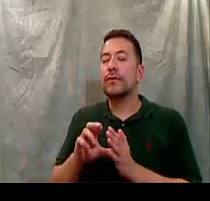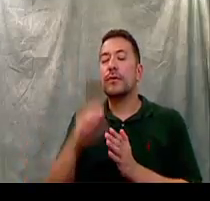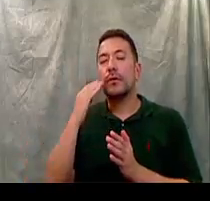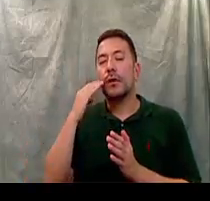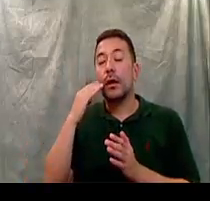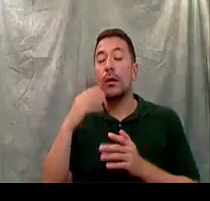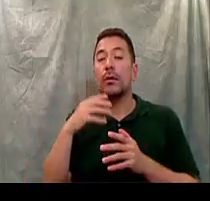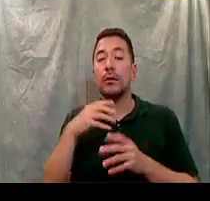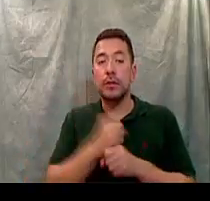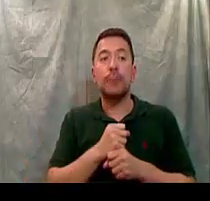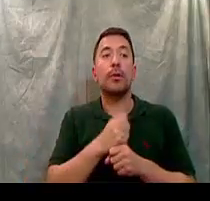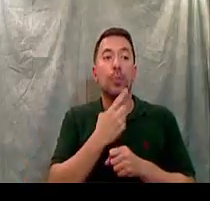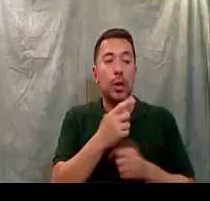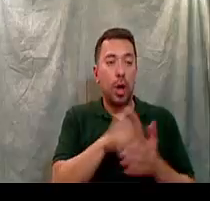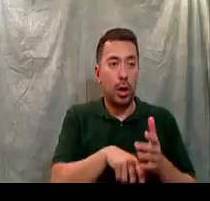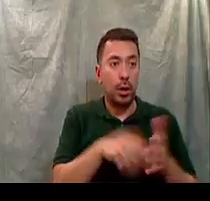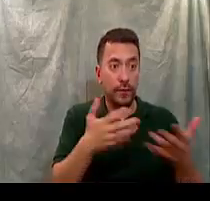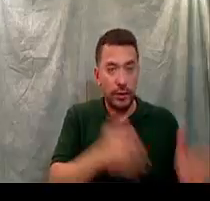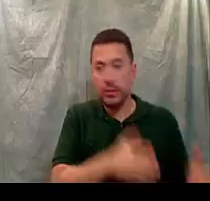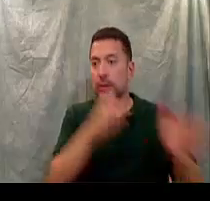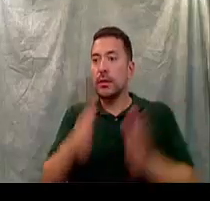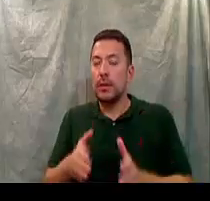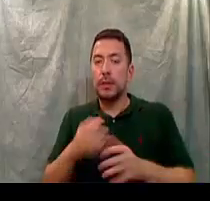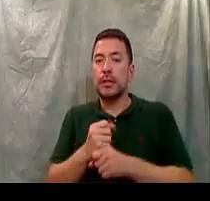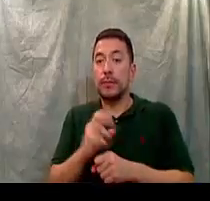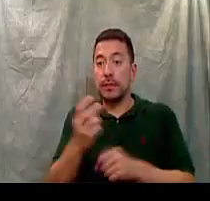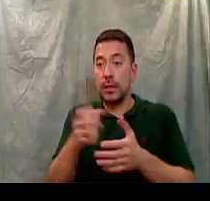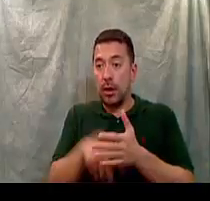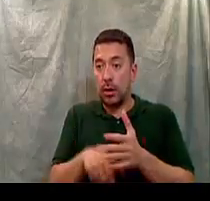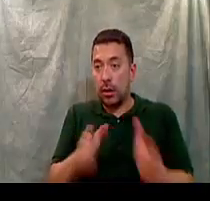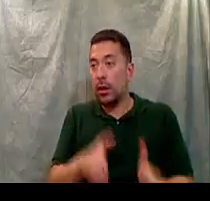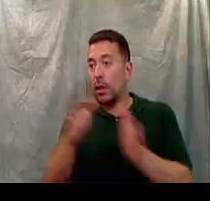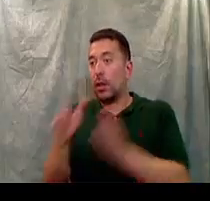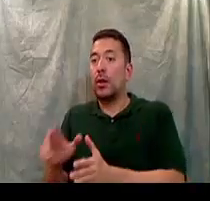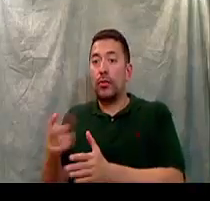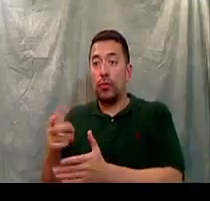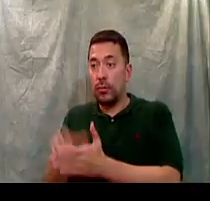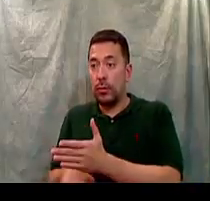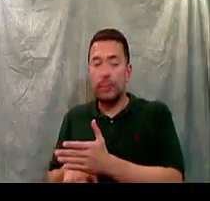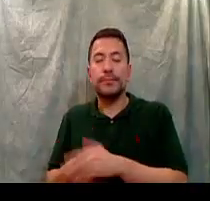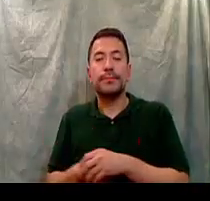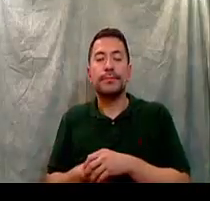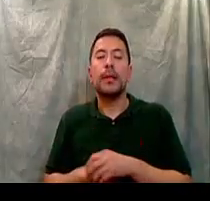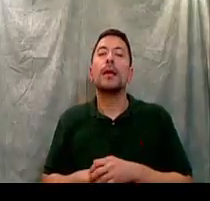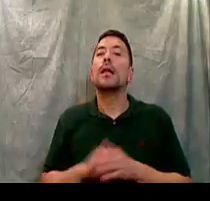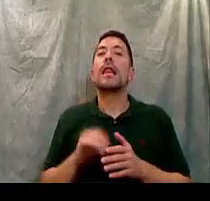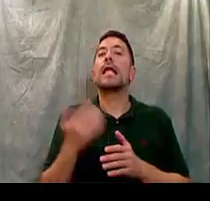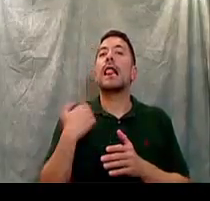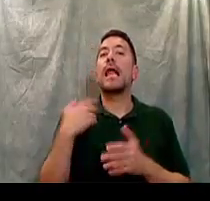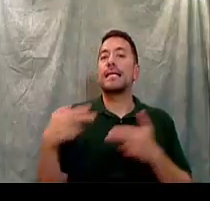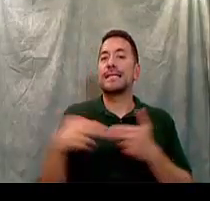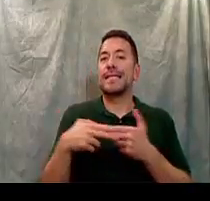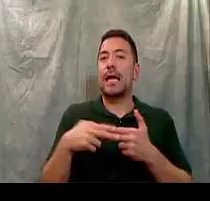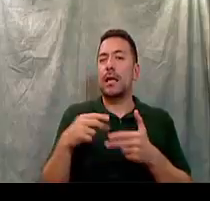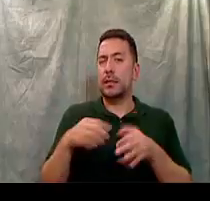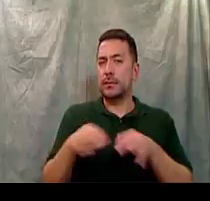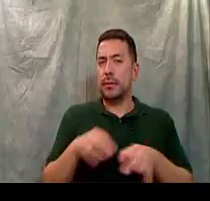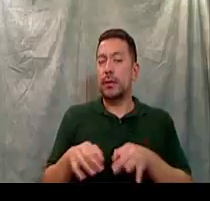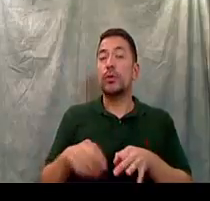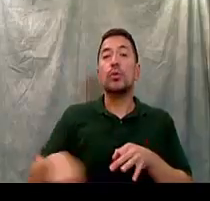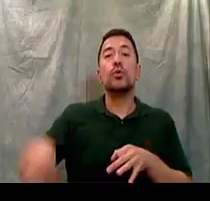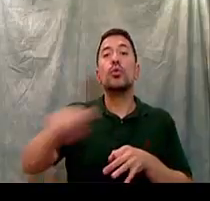summarize one and then move on to the next and summarize the next piece and summarize the next piece. Like I said on the previous slide, you want to be